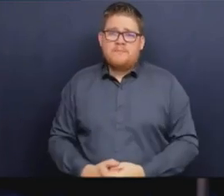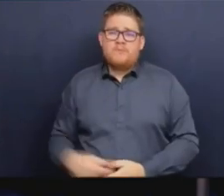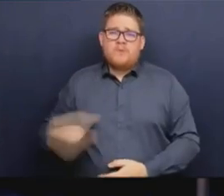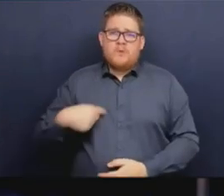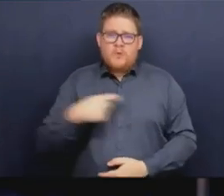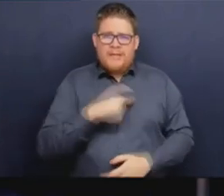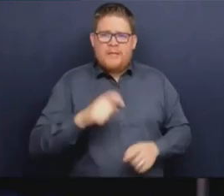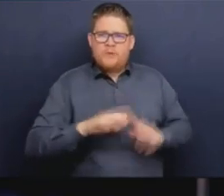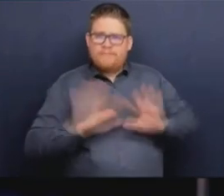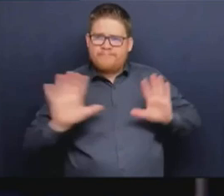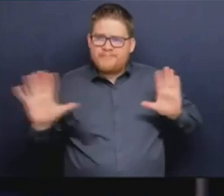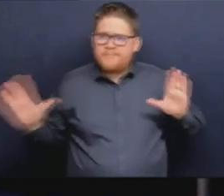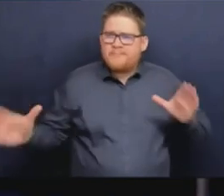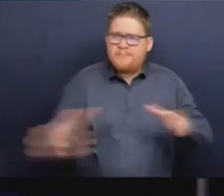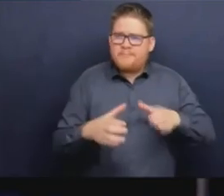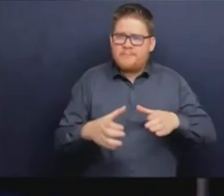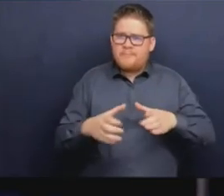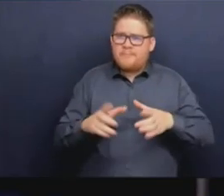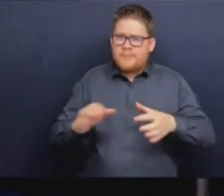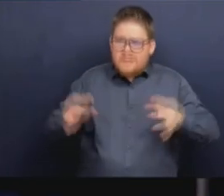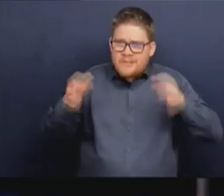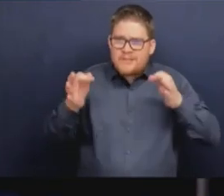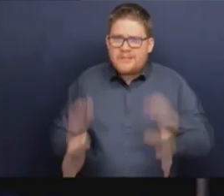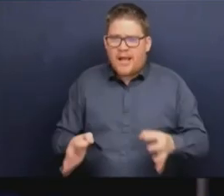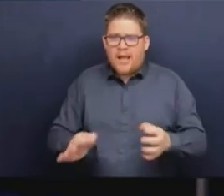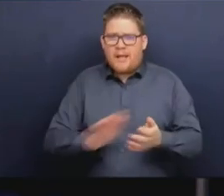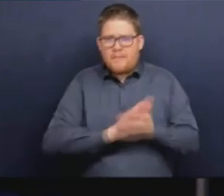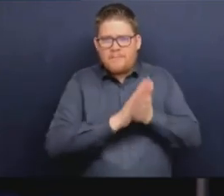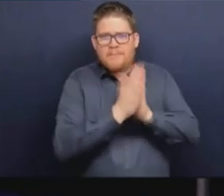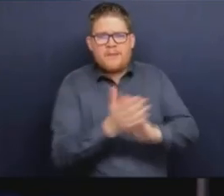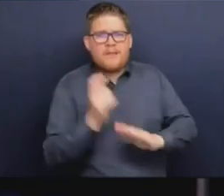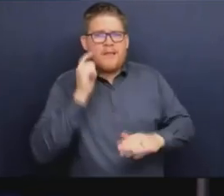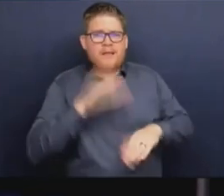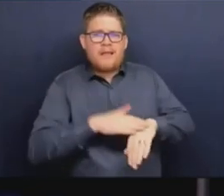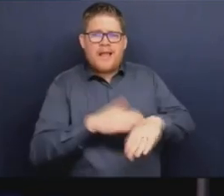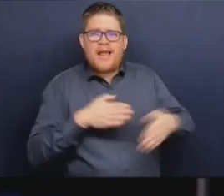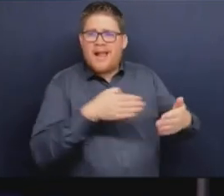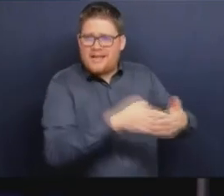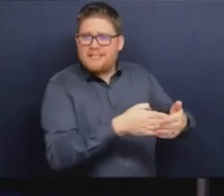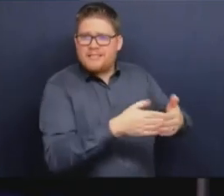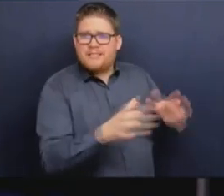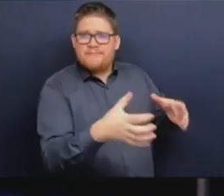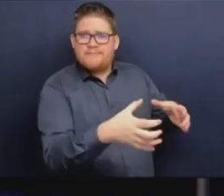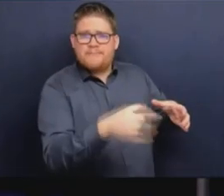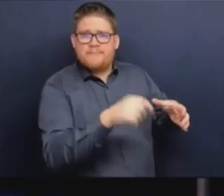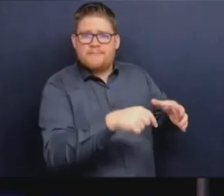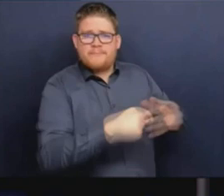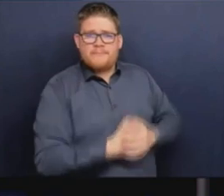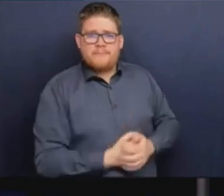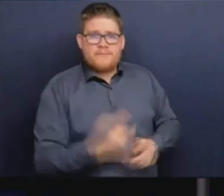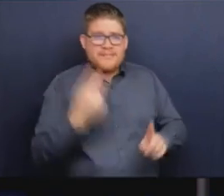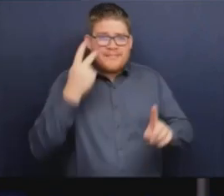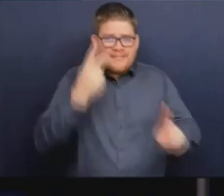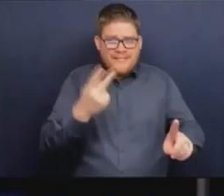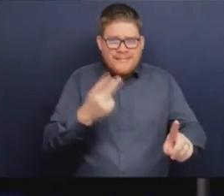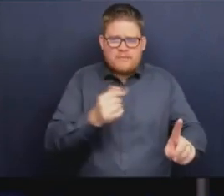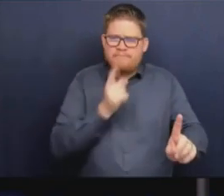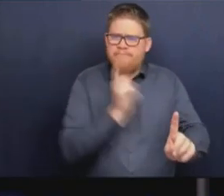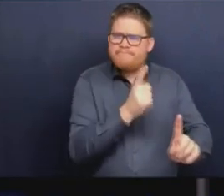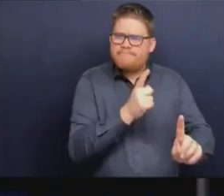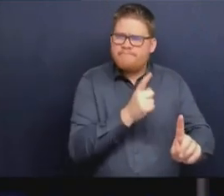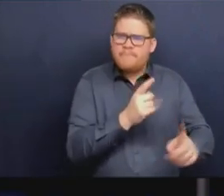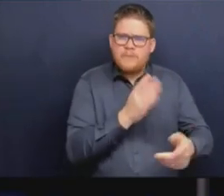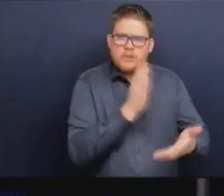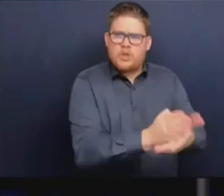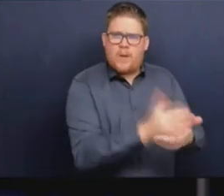as Premier has said, and calling out discrimination in all its forms when we see it. We will continue to engage with